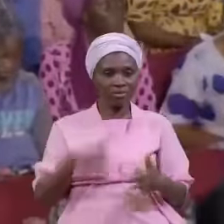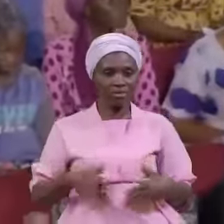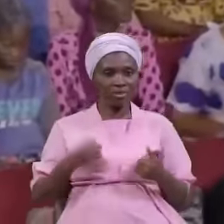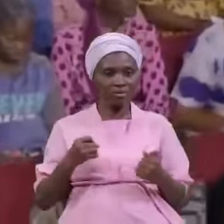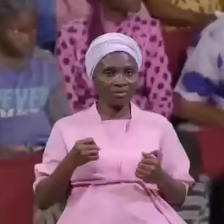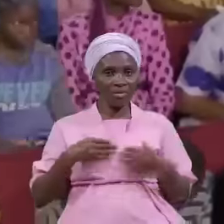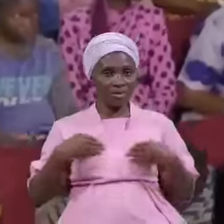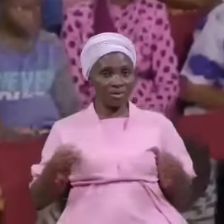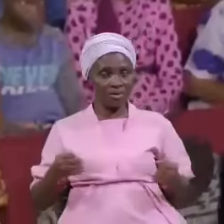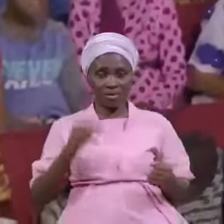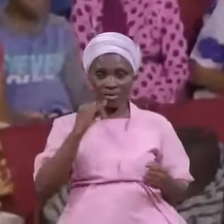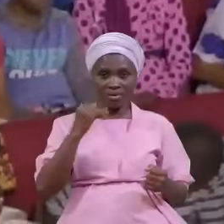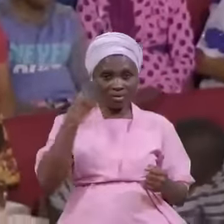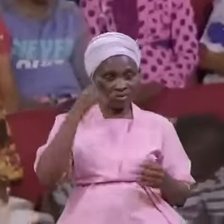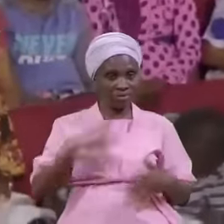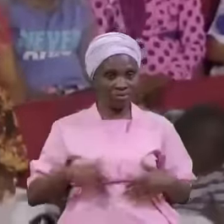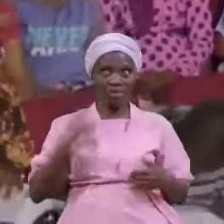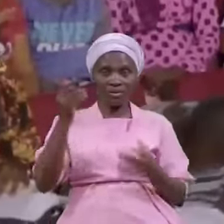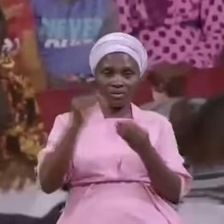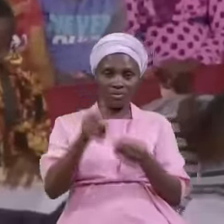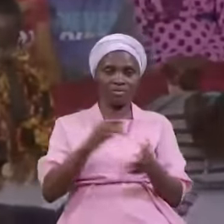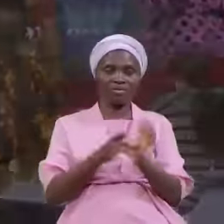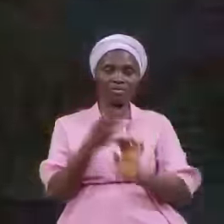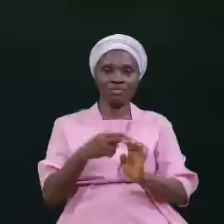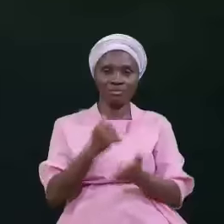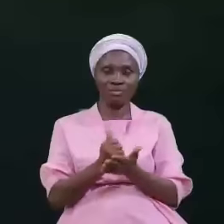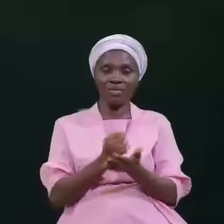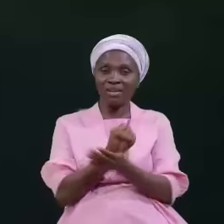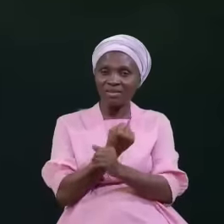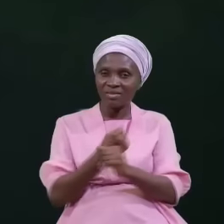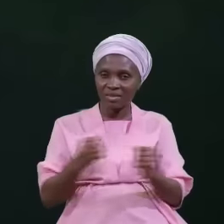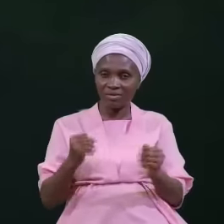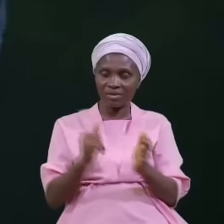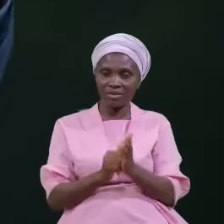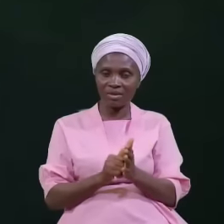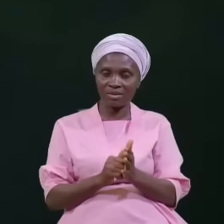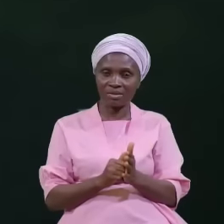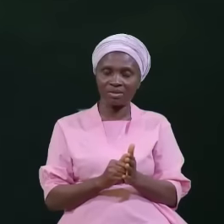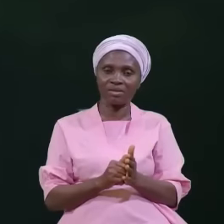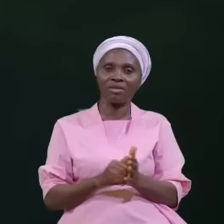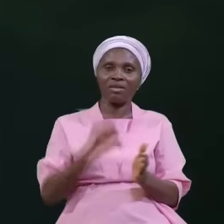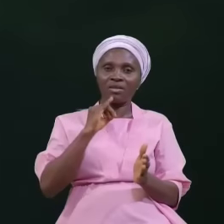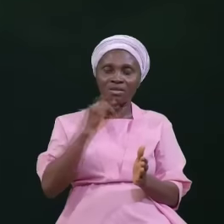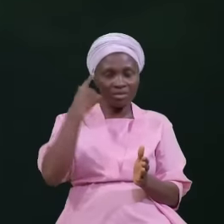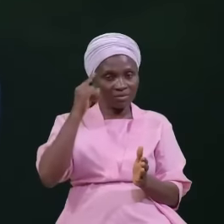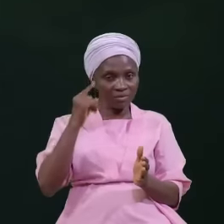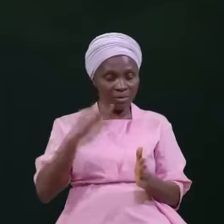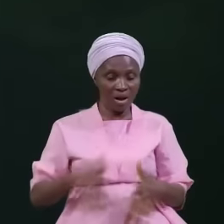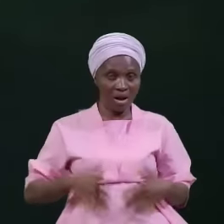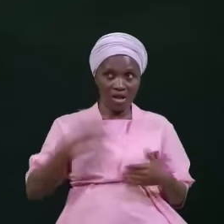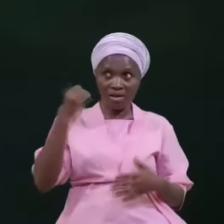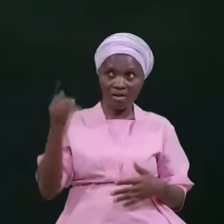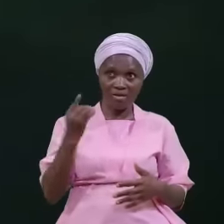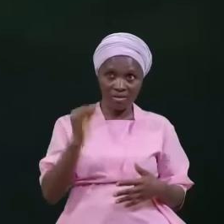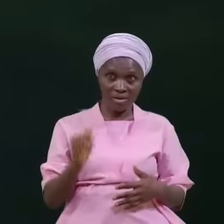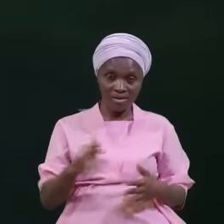you. Salvation pertains to eternal life, everlasting life. He will give you.